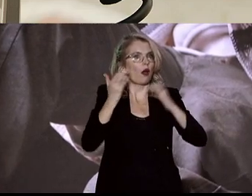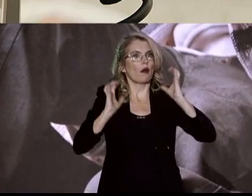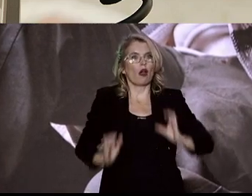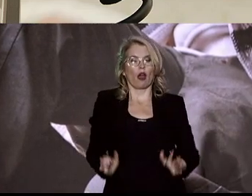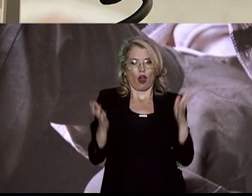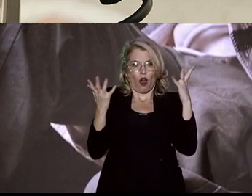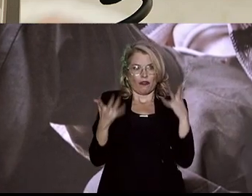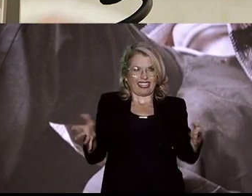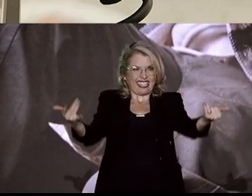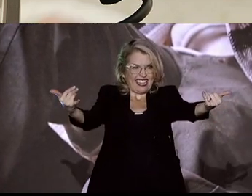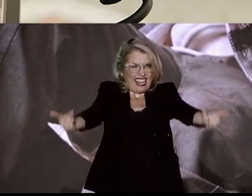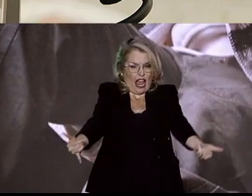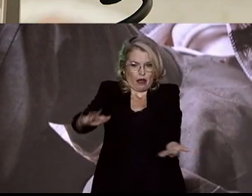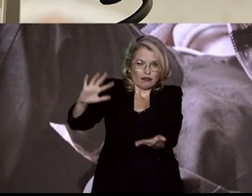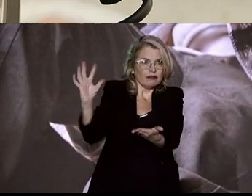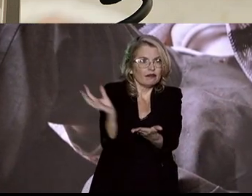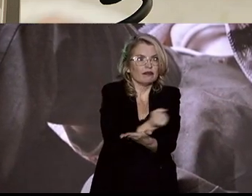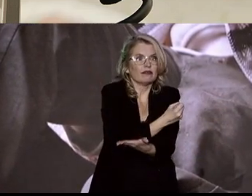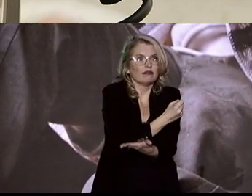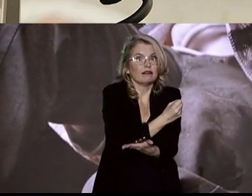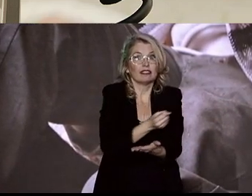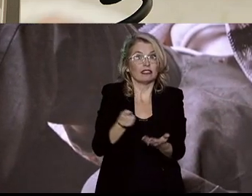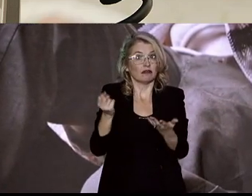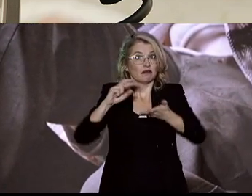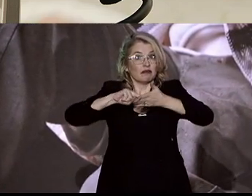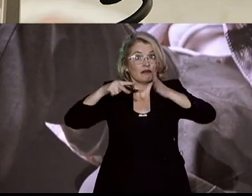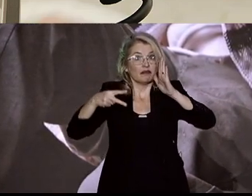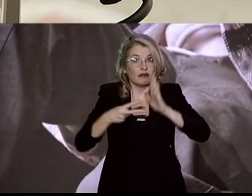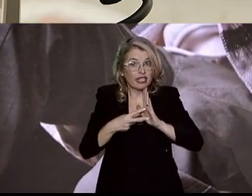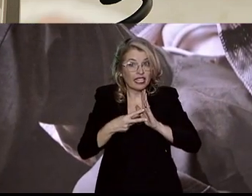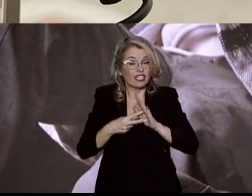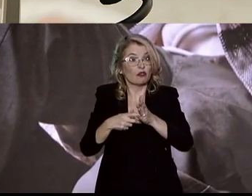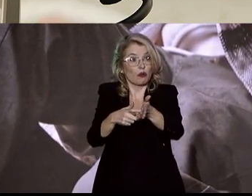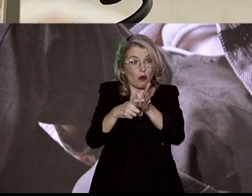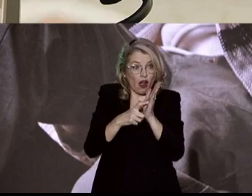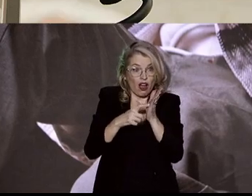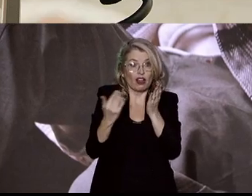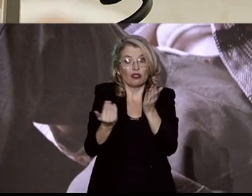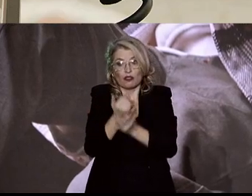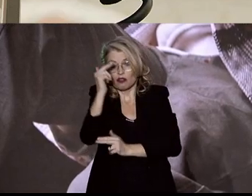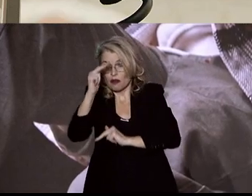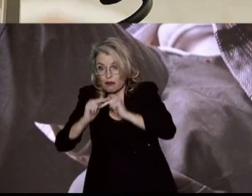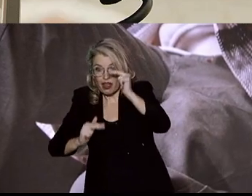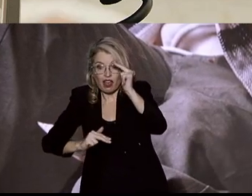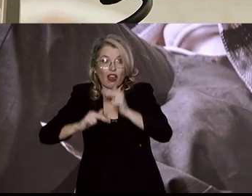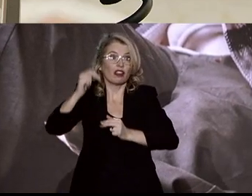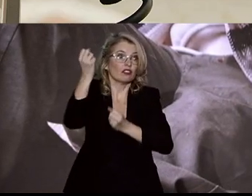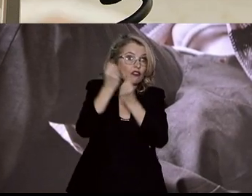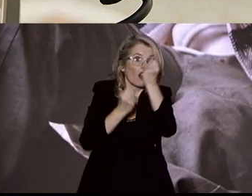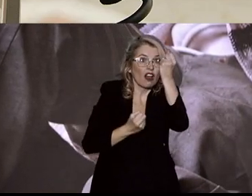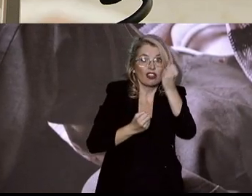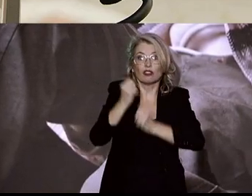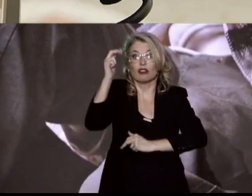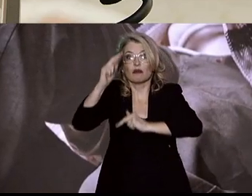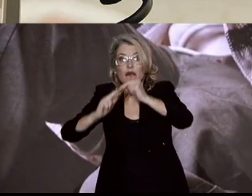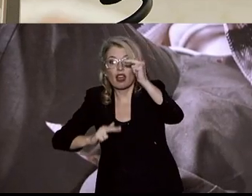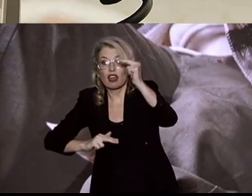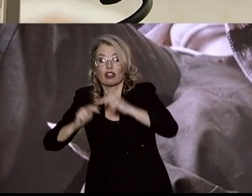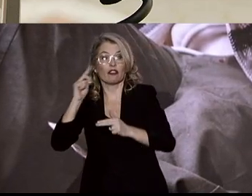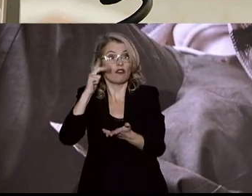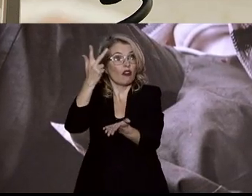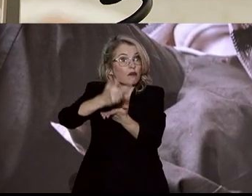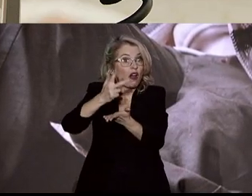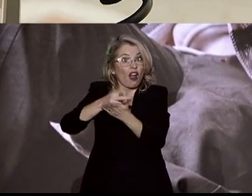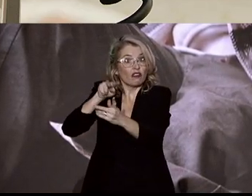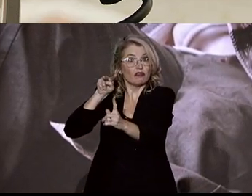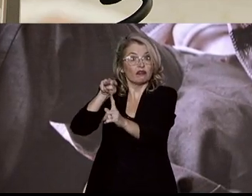customers now. And by no means does it require newly built state-of-the-art parking garages. We